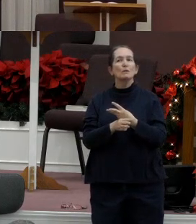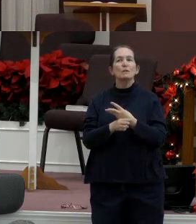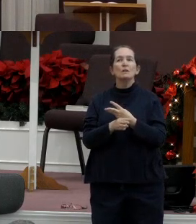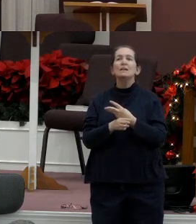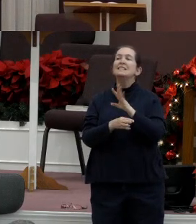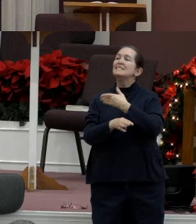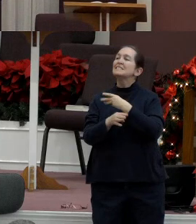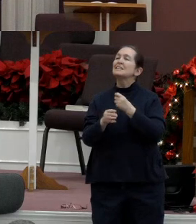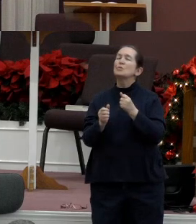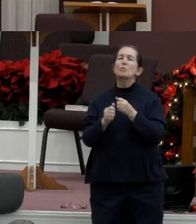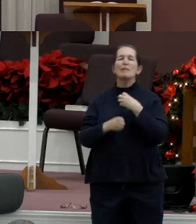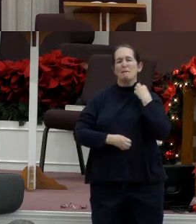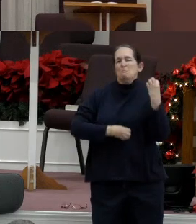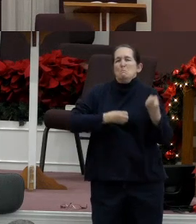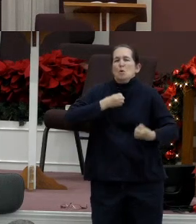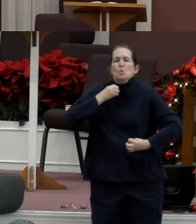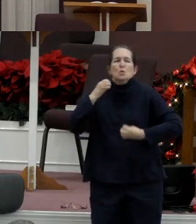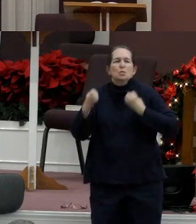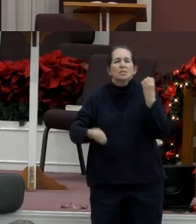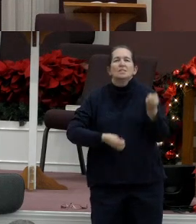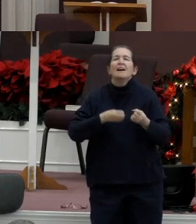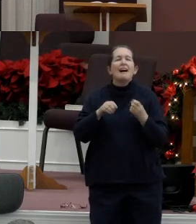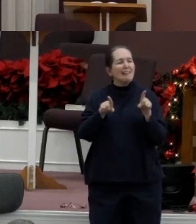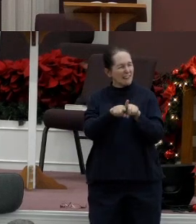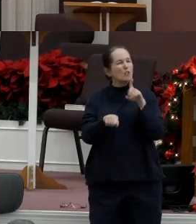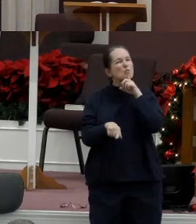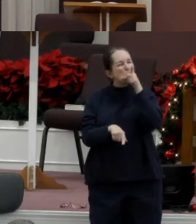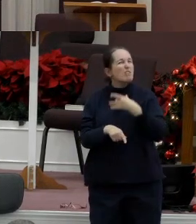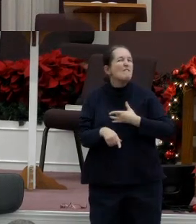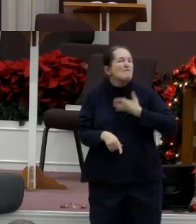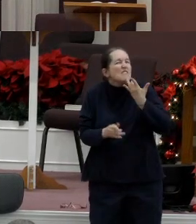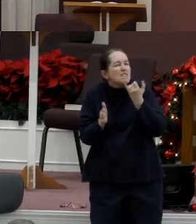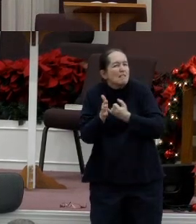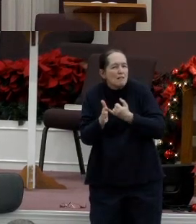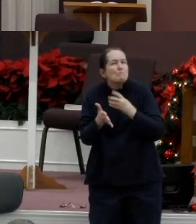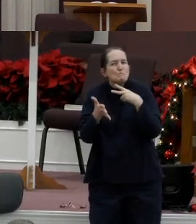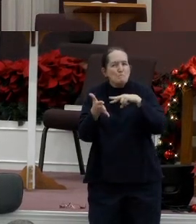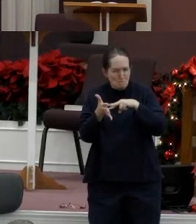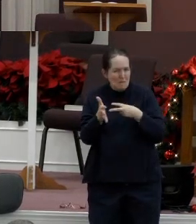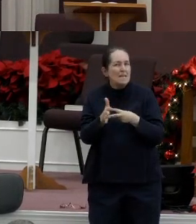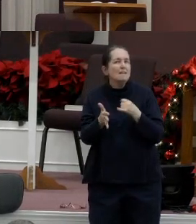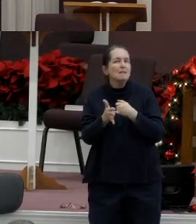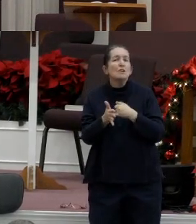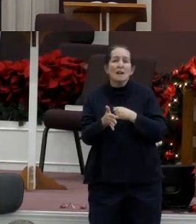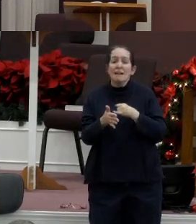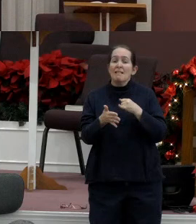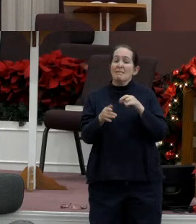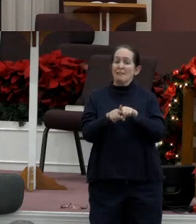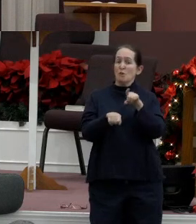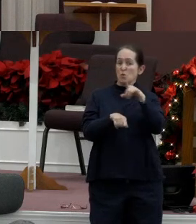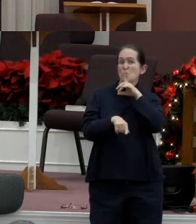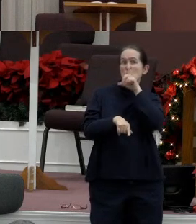singing with emotion, like you really feel it and mean it, like you really know it.